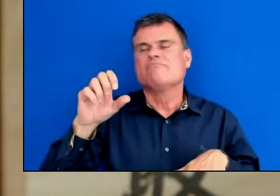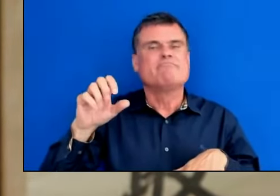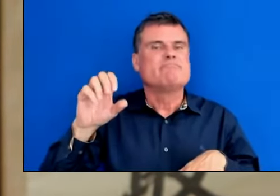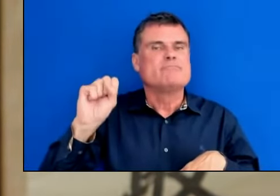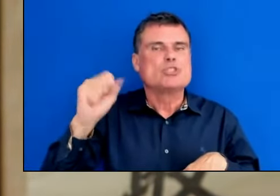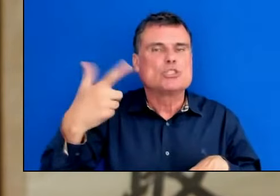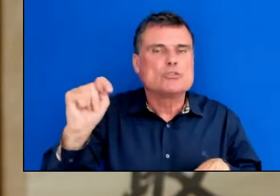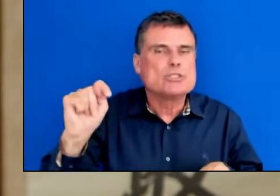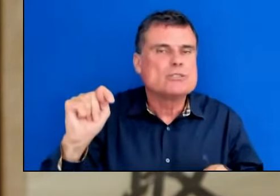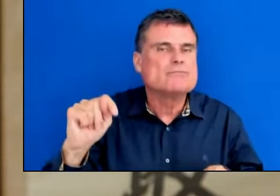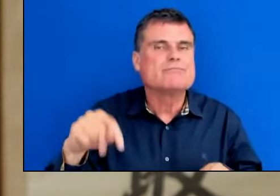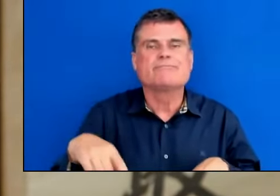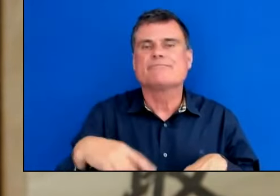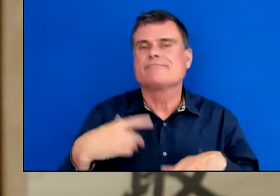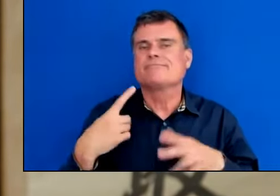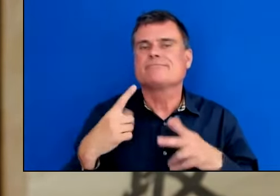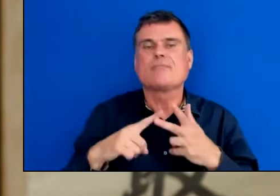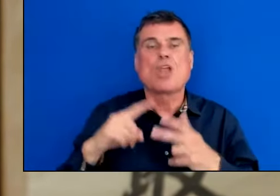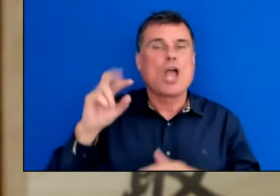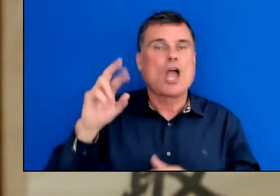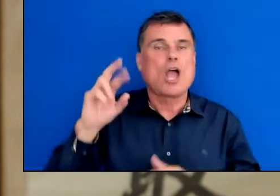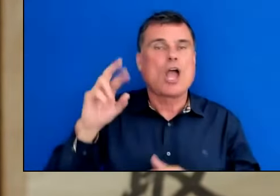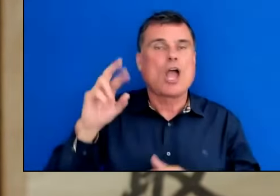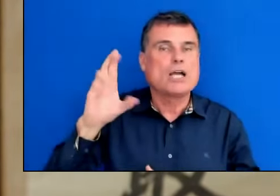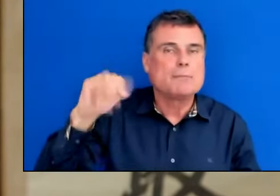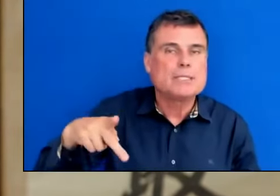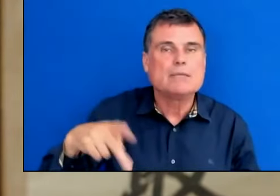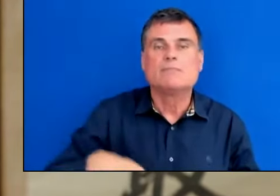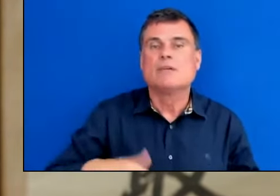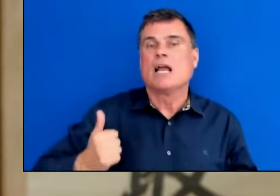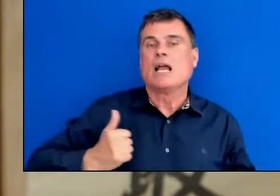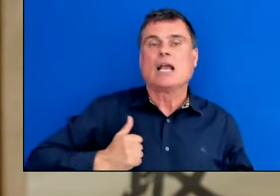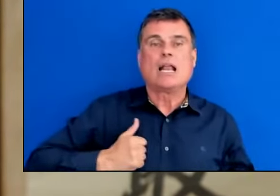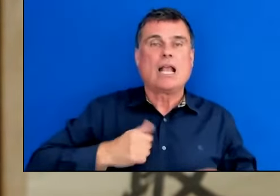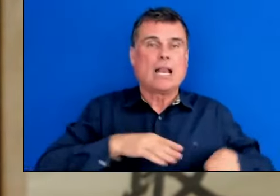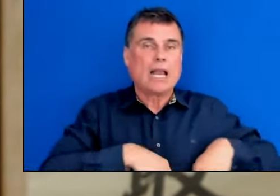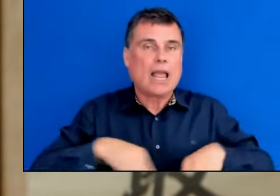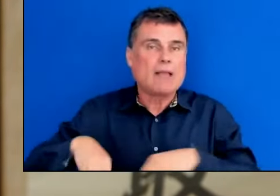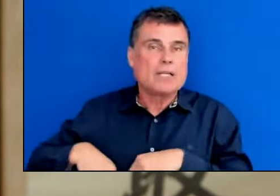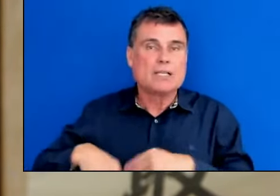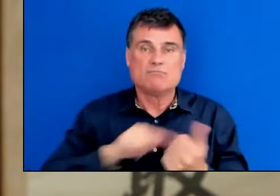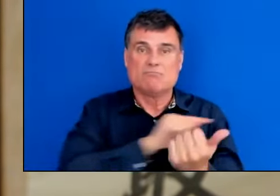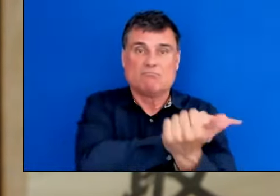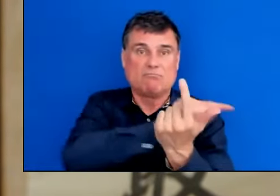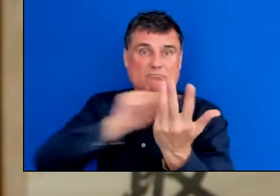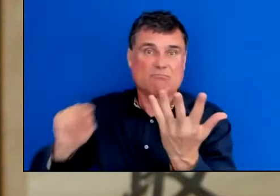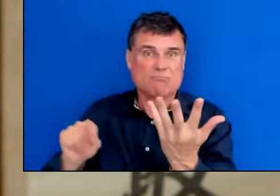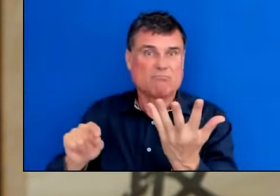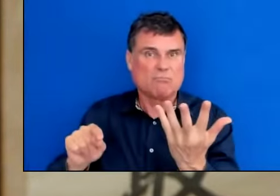the RCMP in Ottawa, the Canadian Navy, they all